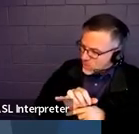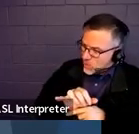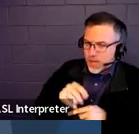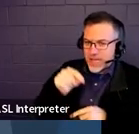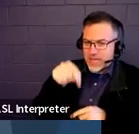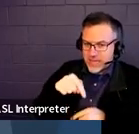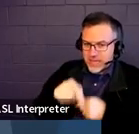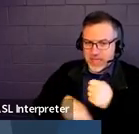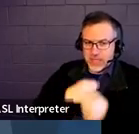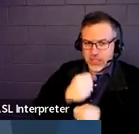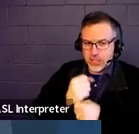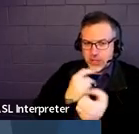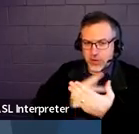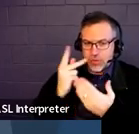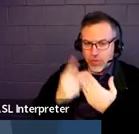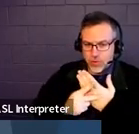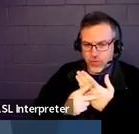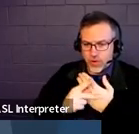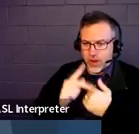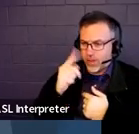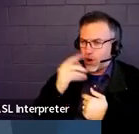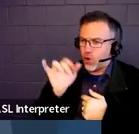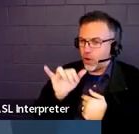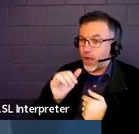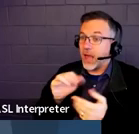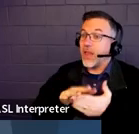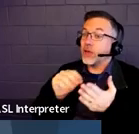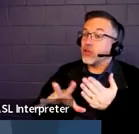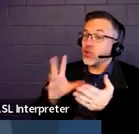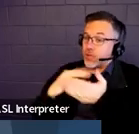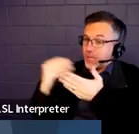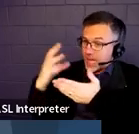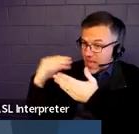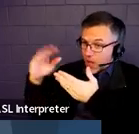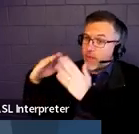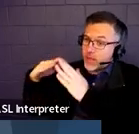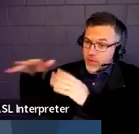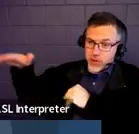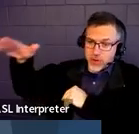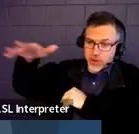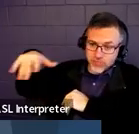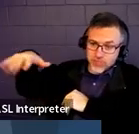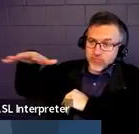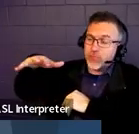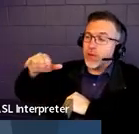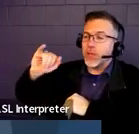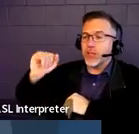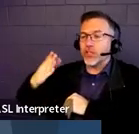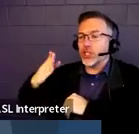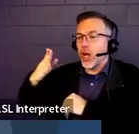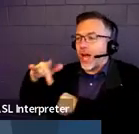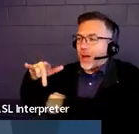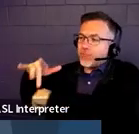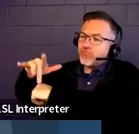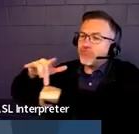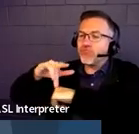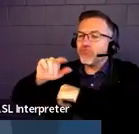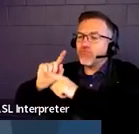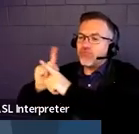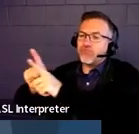program has looked like for the student. He's out mm-hmm. in the community. We're taking him to job experiences and job shadowing